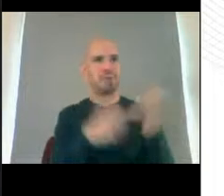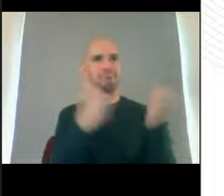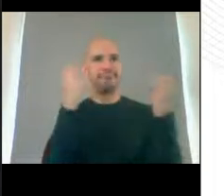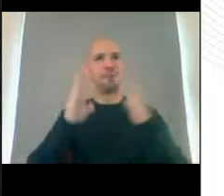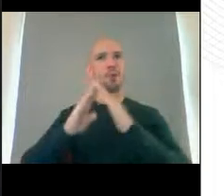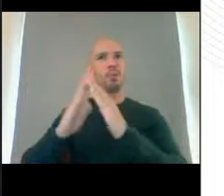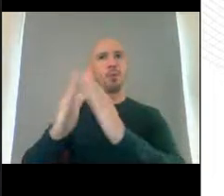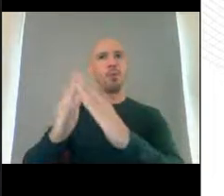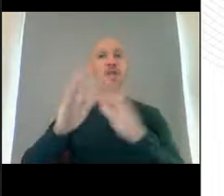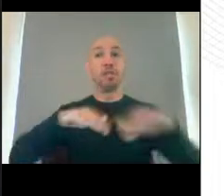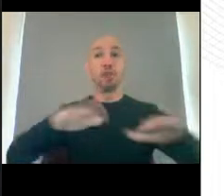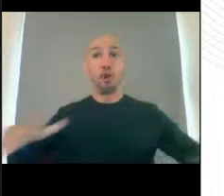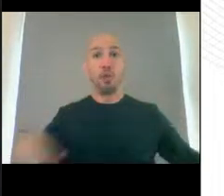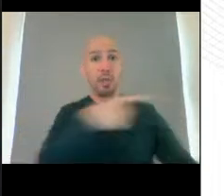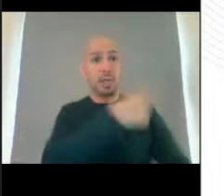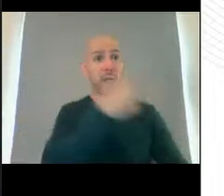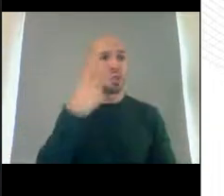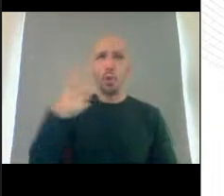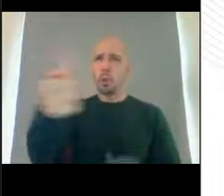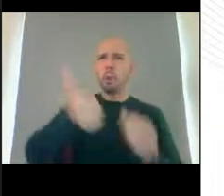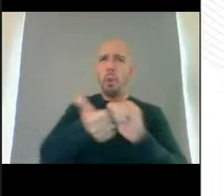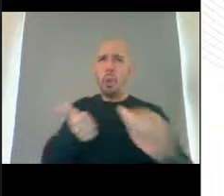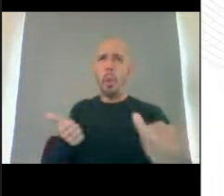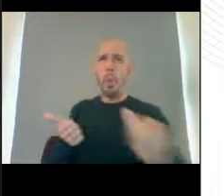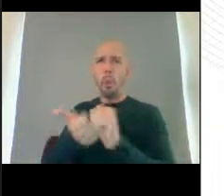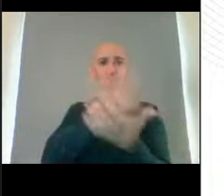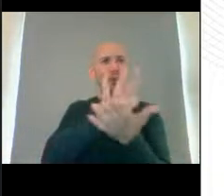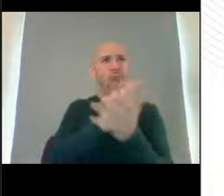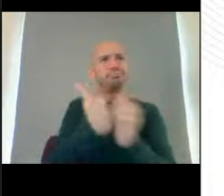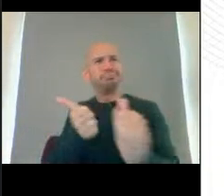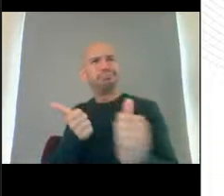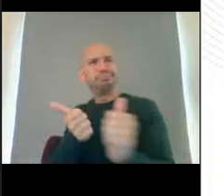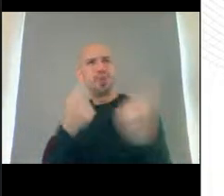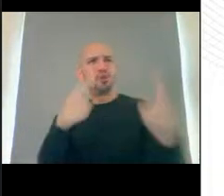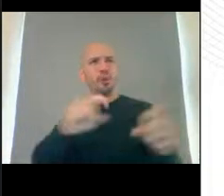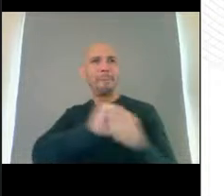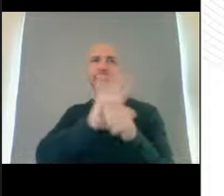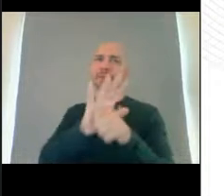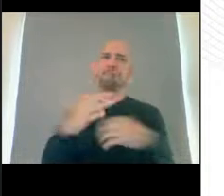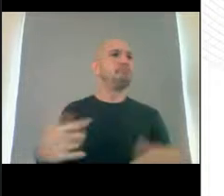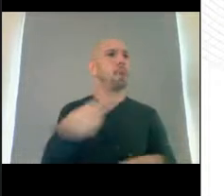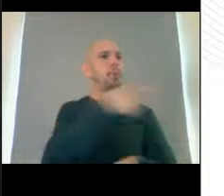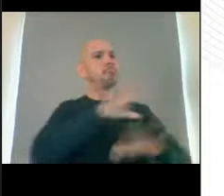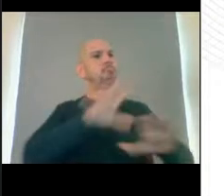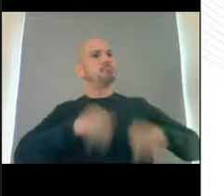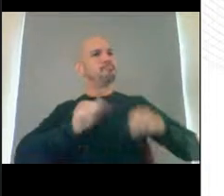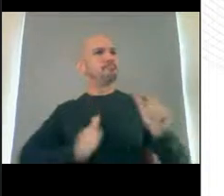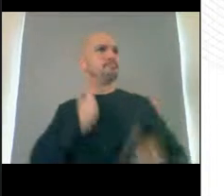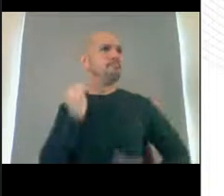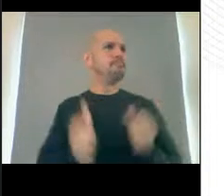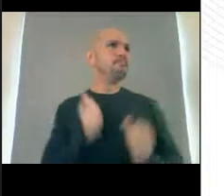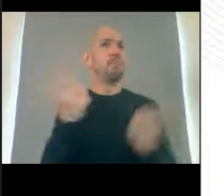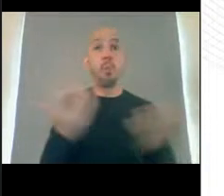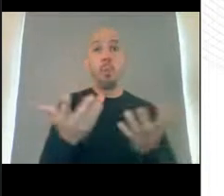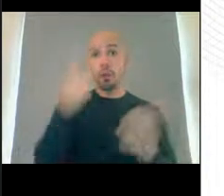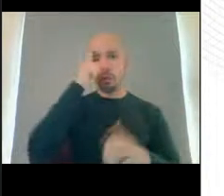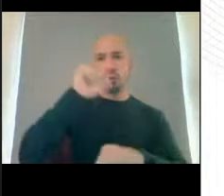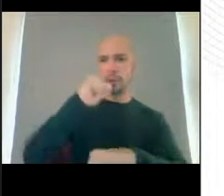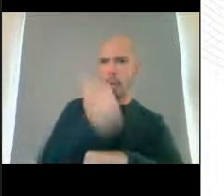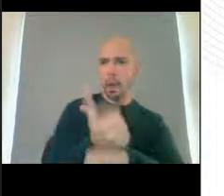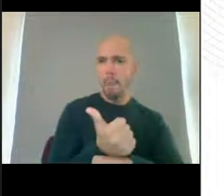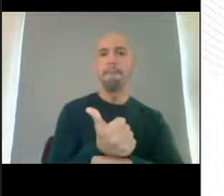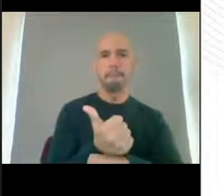were falling behind in school during uh during the covet pandemic and they took it upon themselves to set up and even